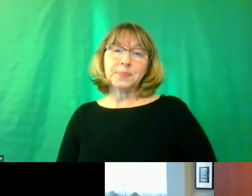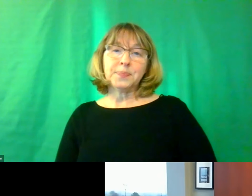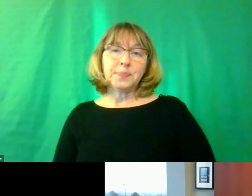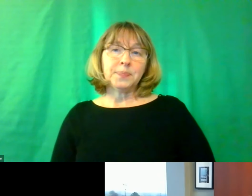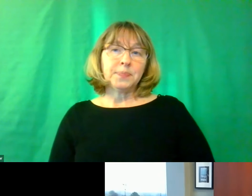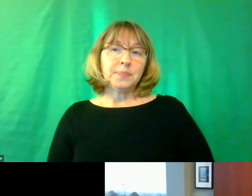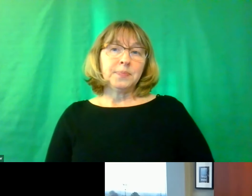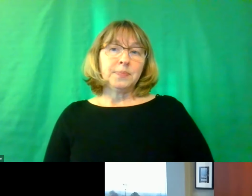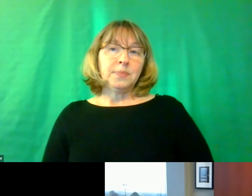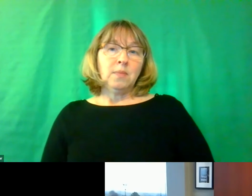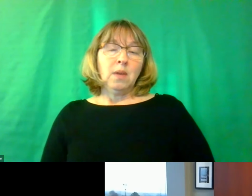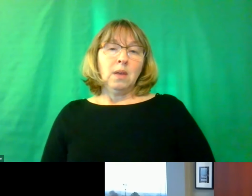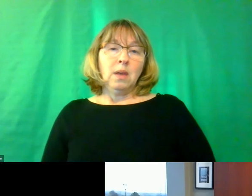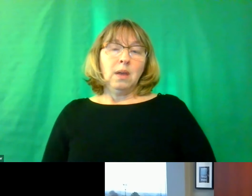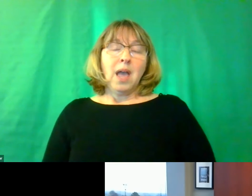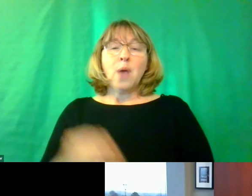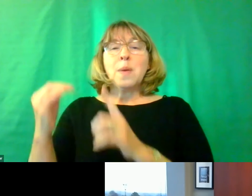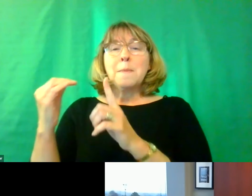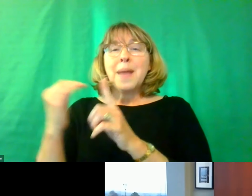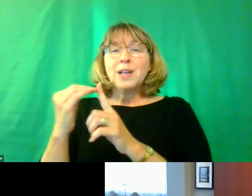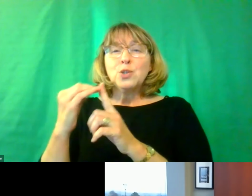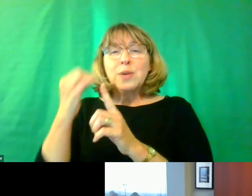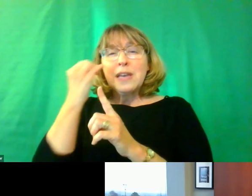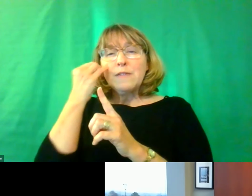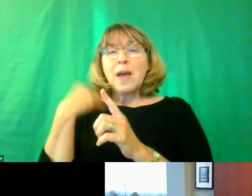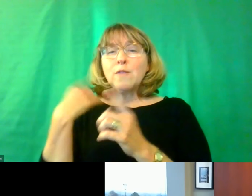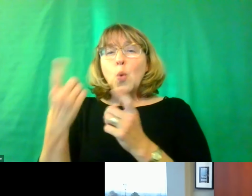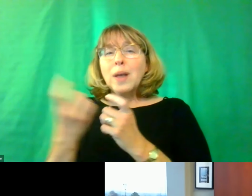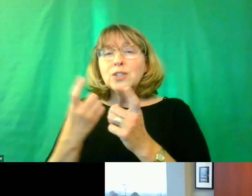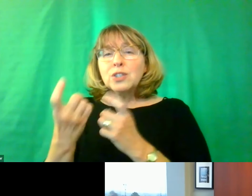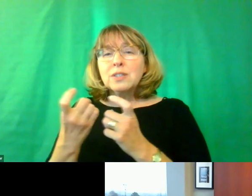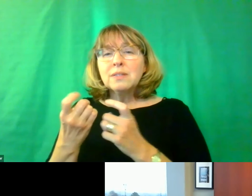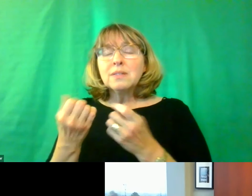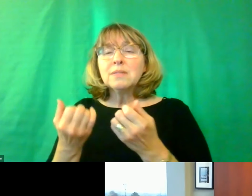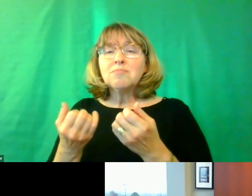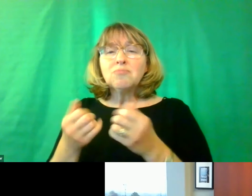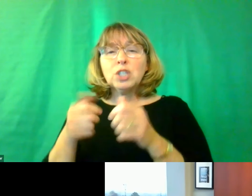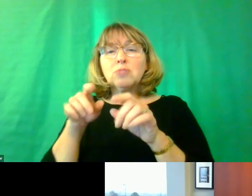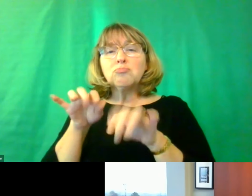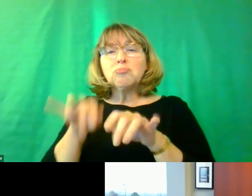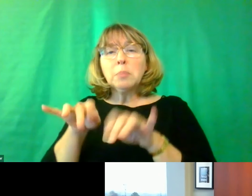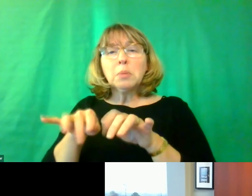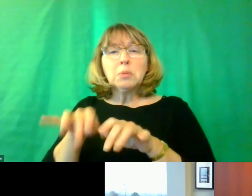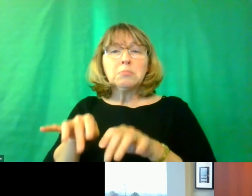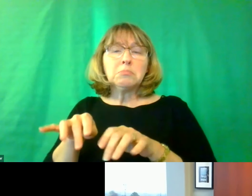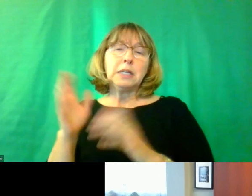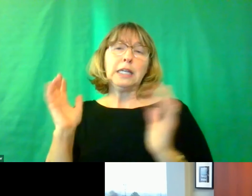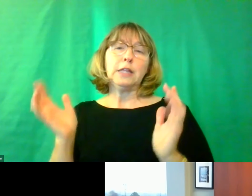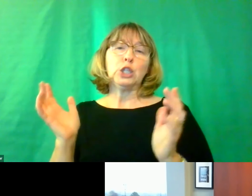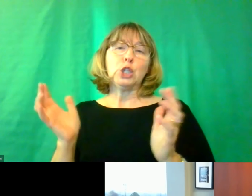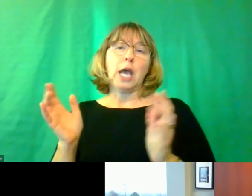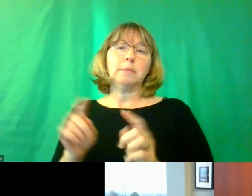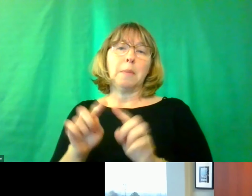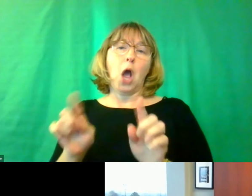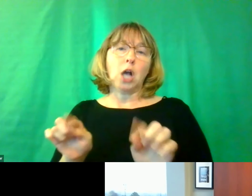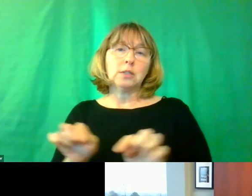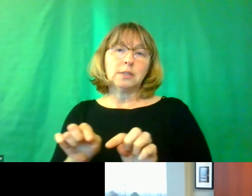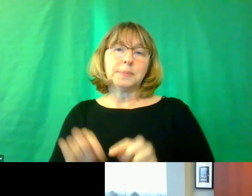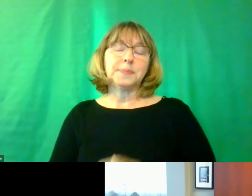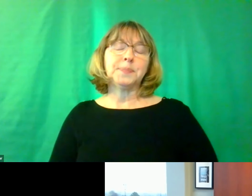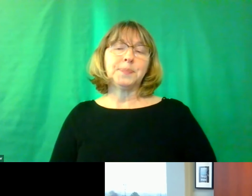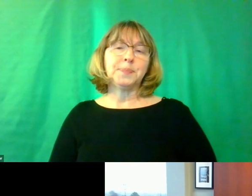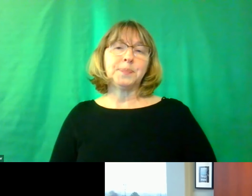our attendees that if you do have questions, feel free to drop those into the chat box and we can answer those live. I'll go to one of the additional